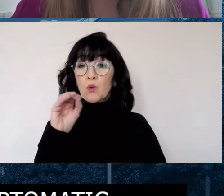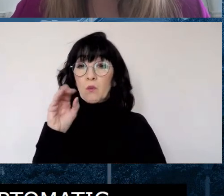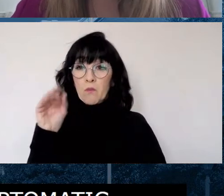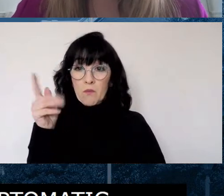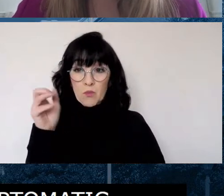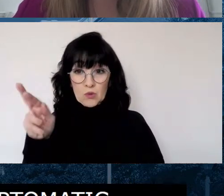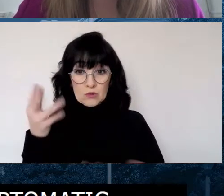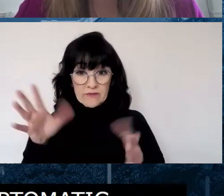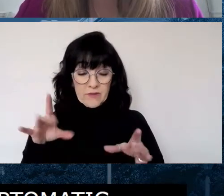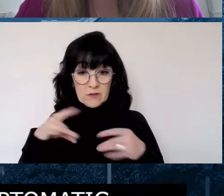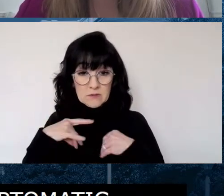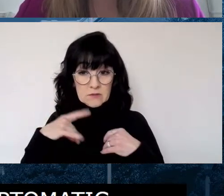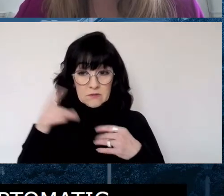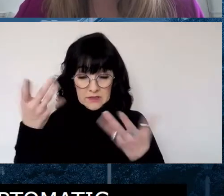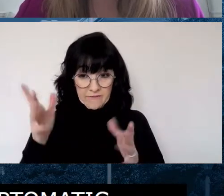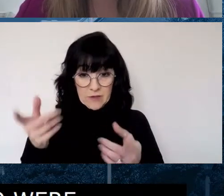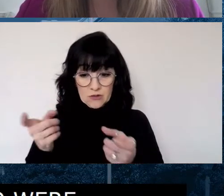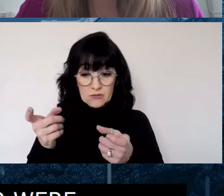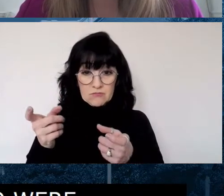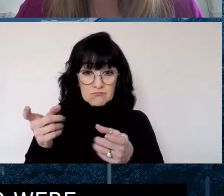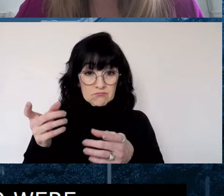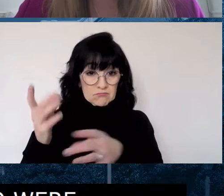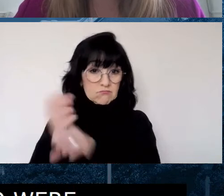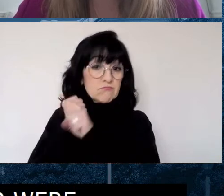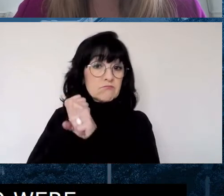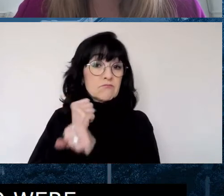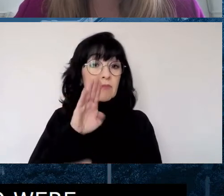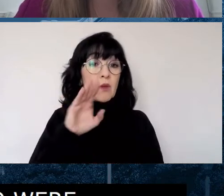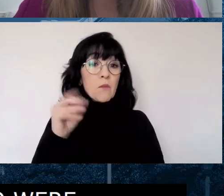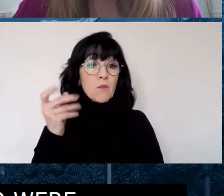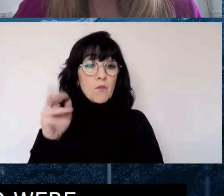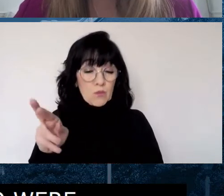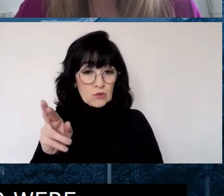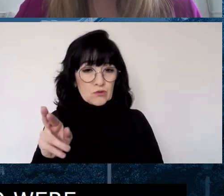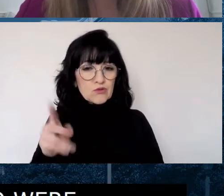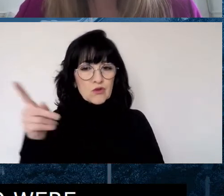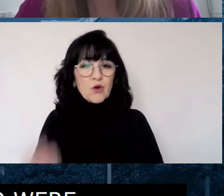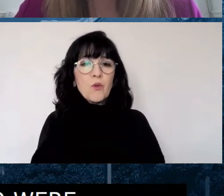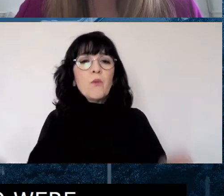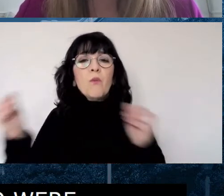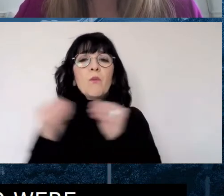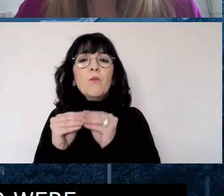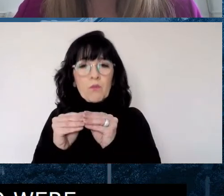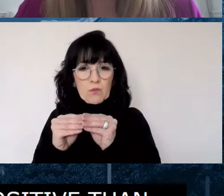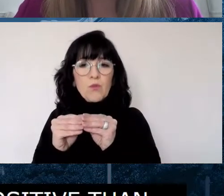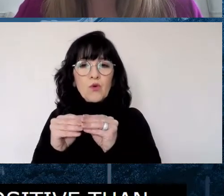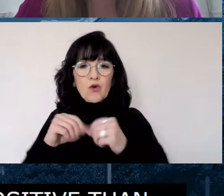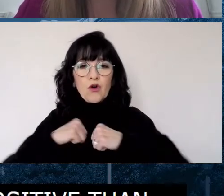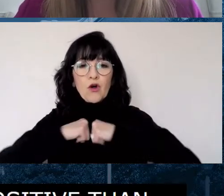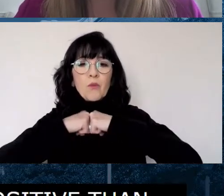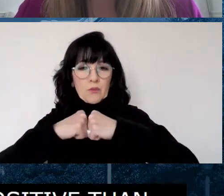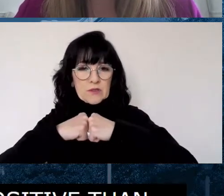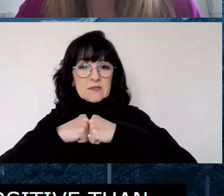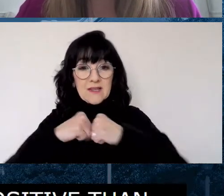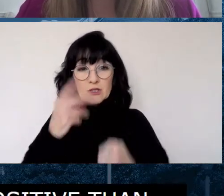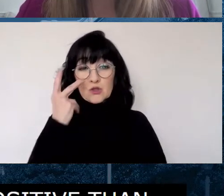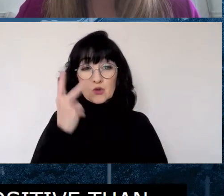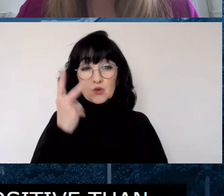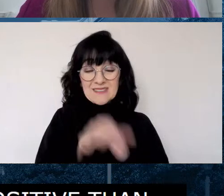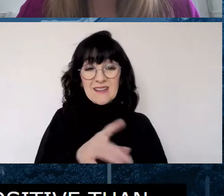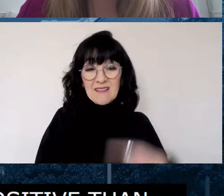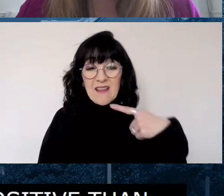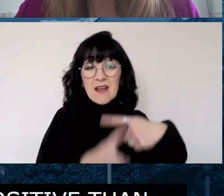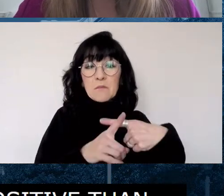than even those who had just received the 2 doses. You can see from the slide that the percentage of